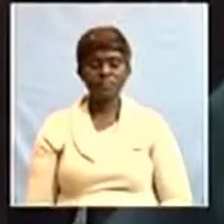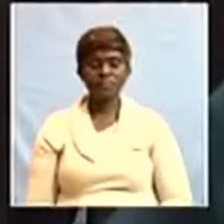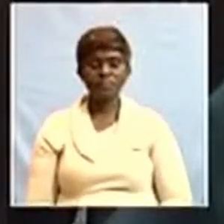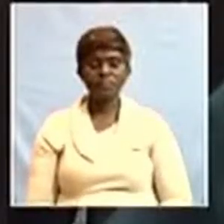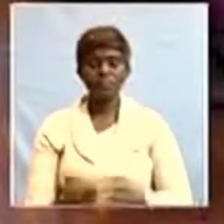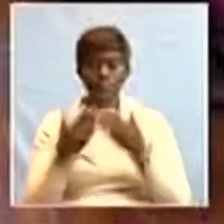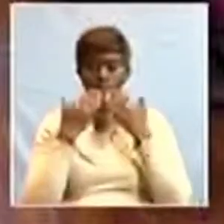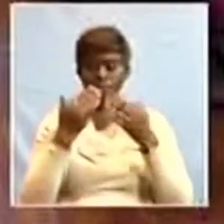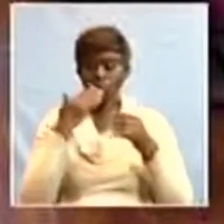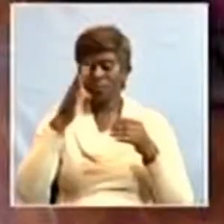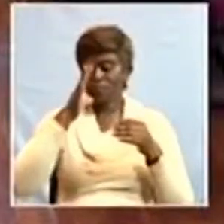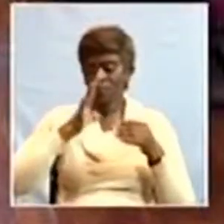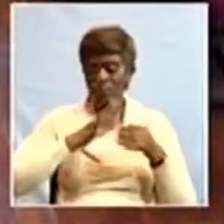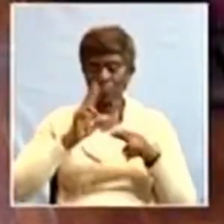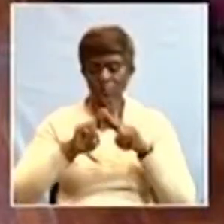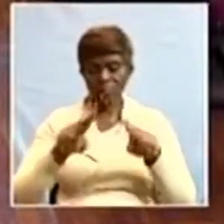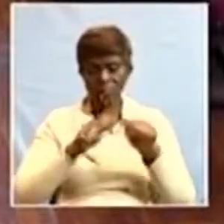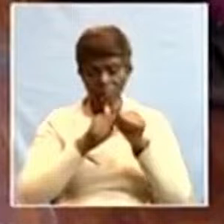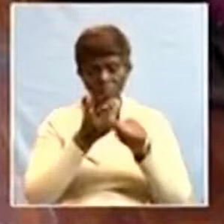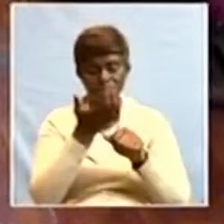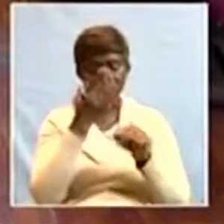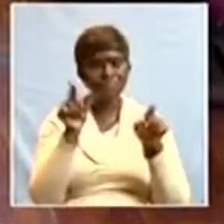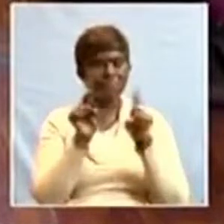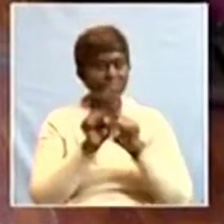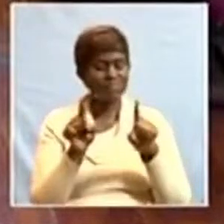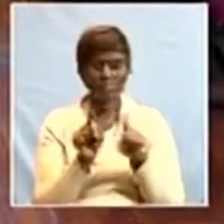you, Madam Chairperson. It's a follow-up on the same.